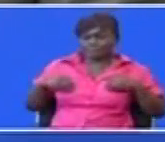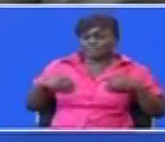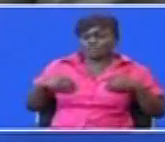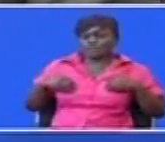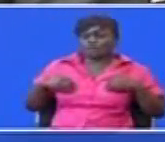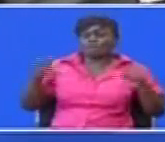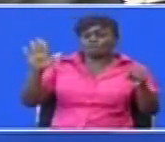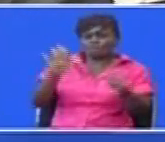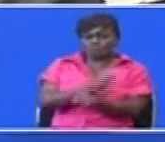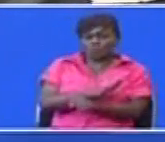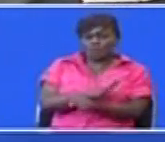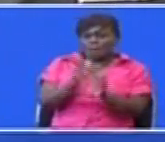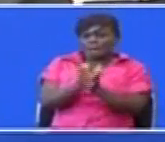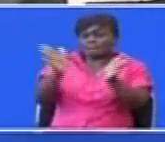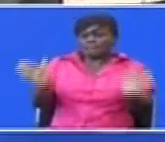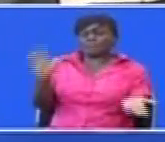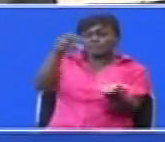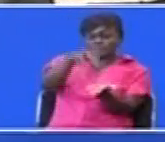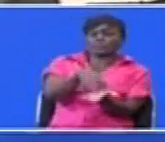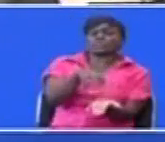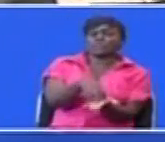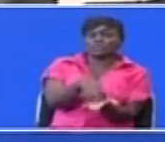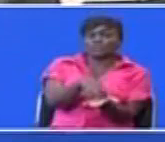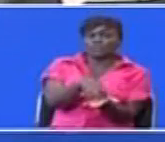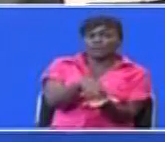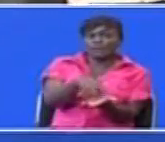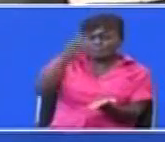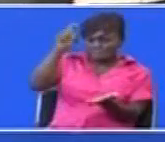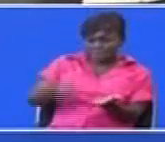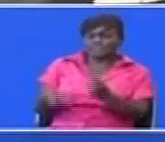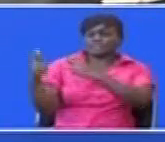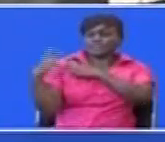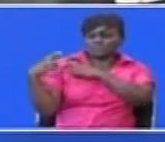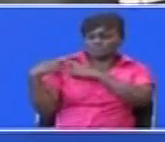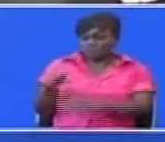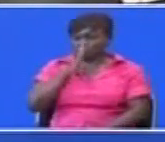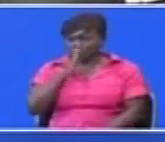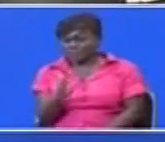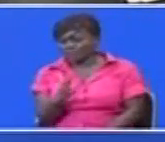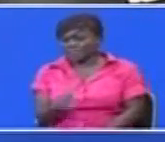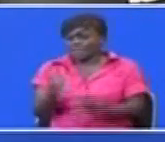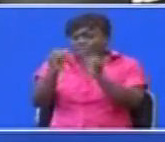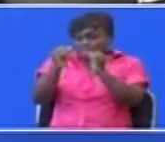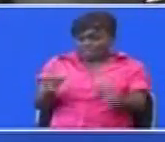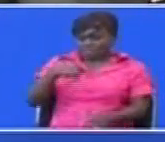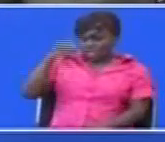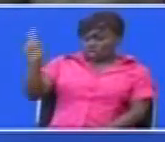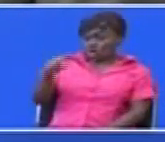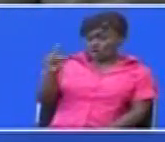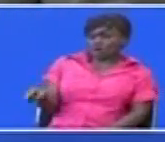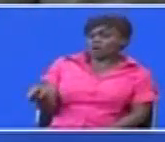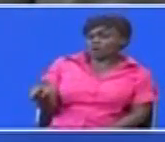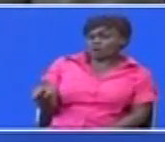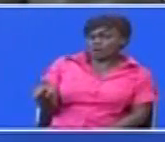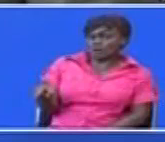entrusted with public positions must be held to account. And if found guilty,